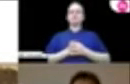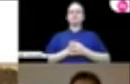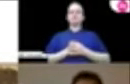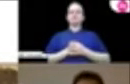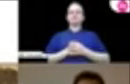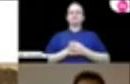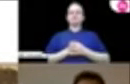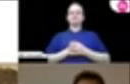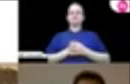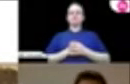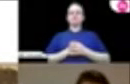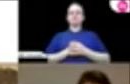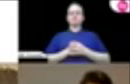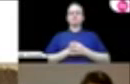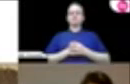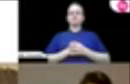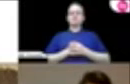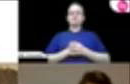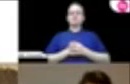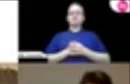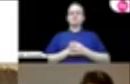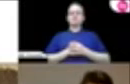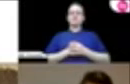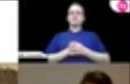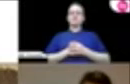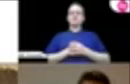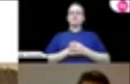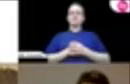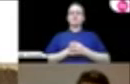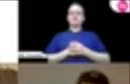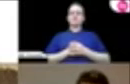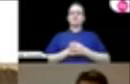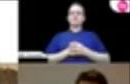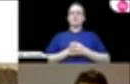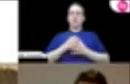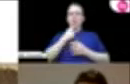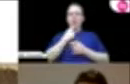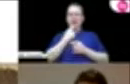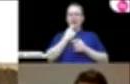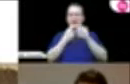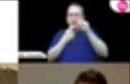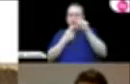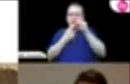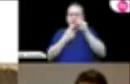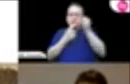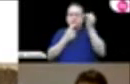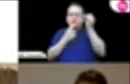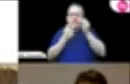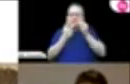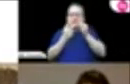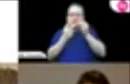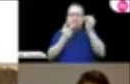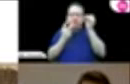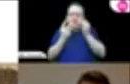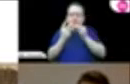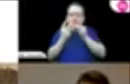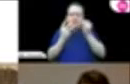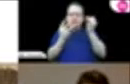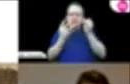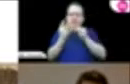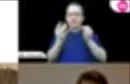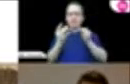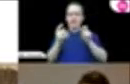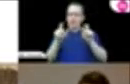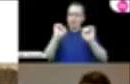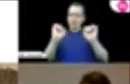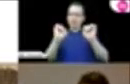With all the people that we're going to look at, we only have small fragments of evidence about these people's lives. And the